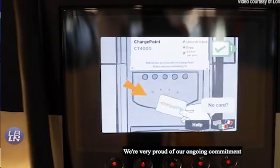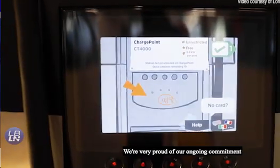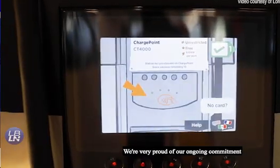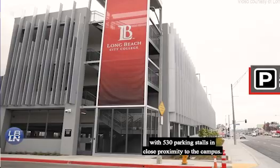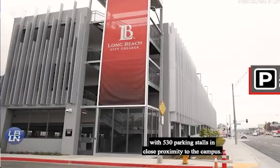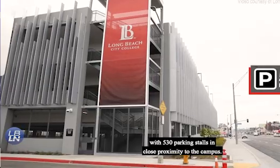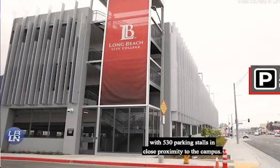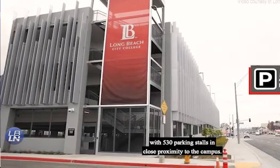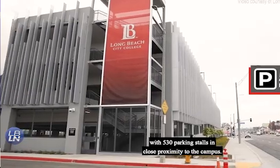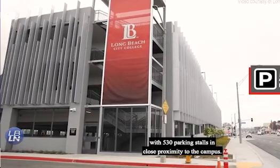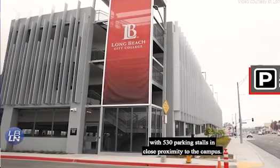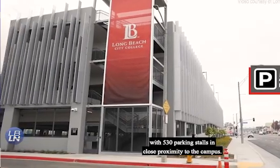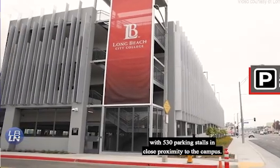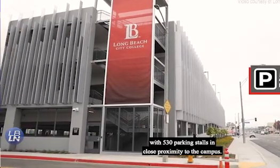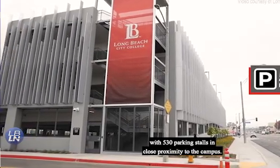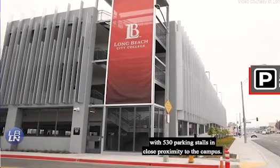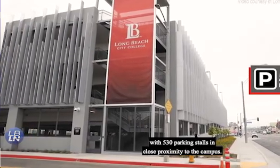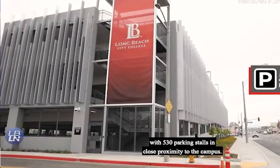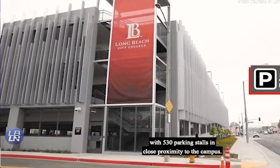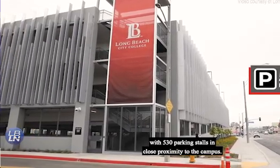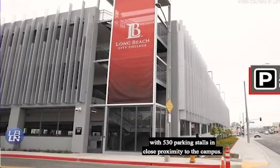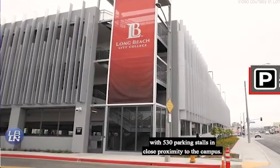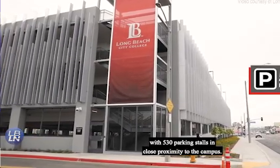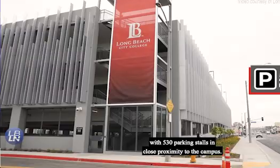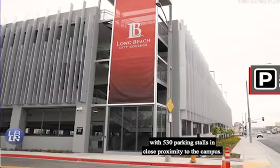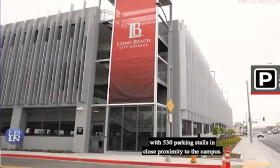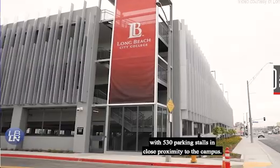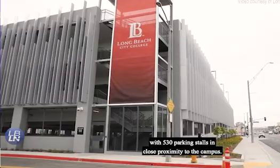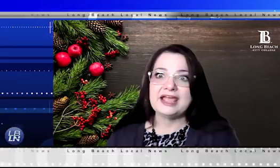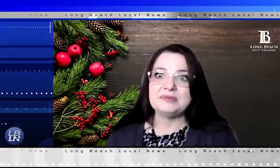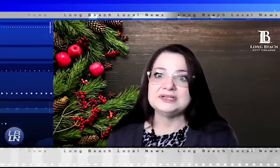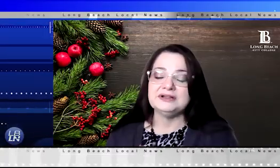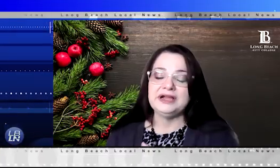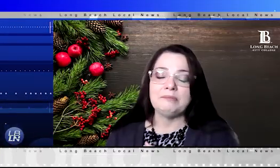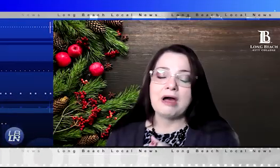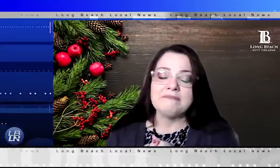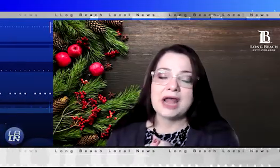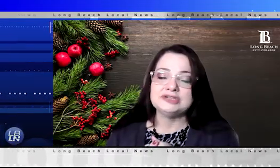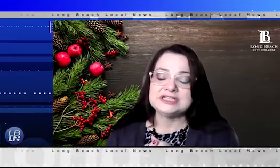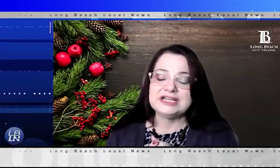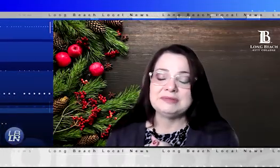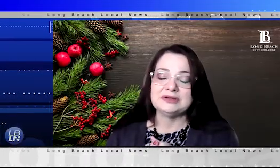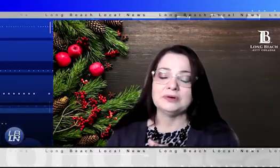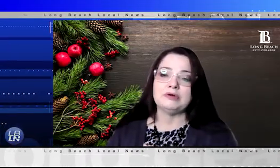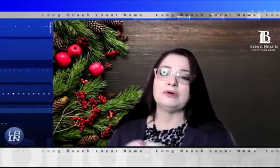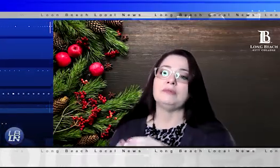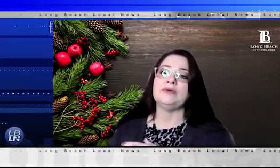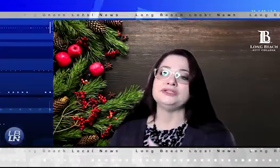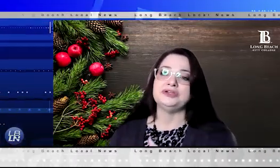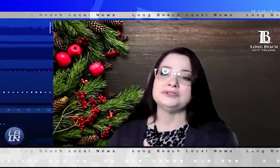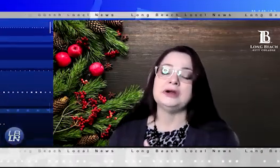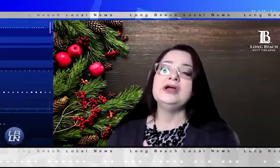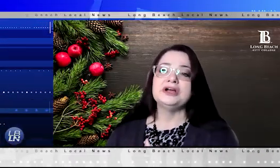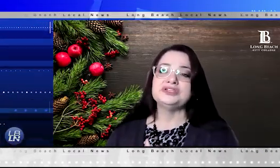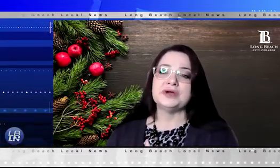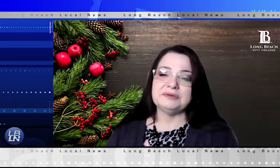ability to complete this project in such a short amount of time is really due to the efforts of so many on campus, including a bond management team in the Cordova